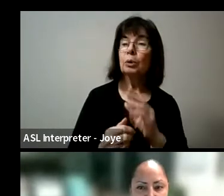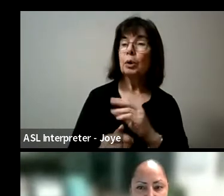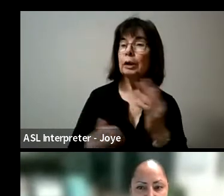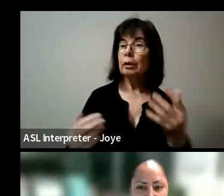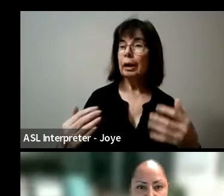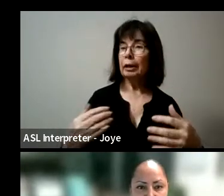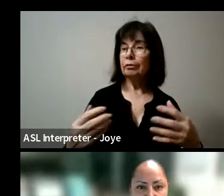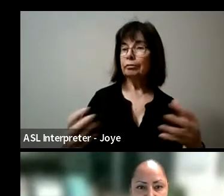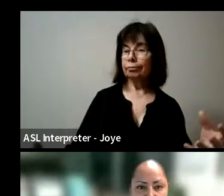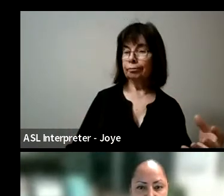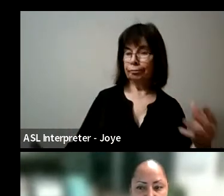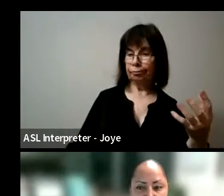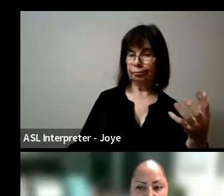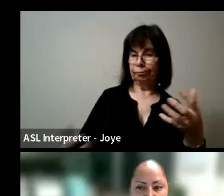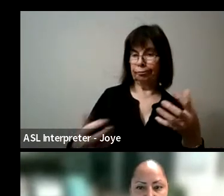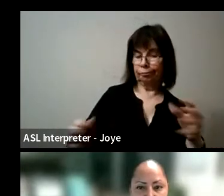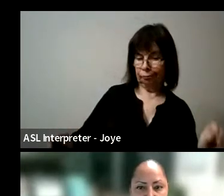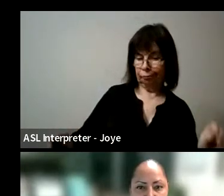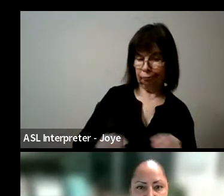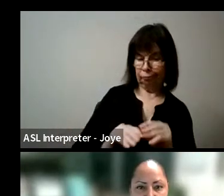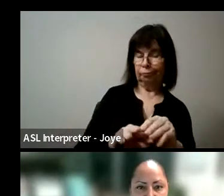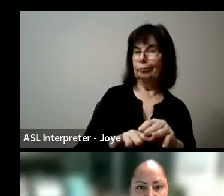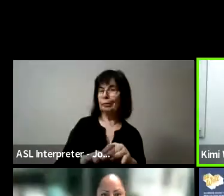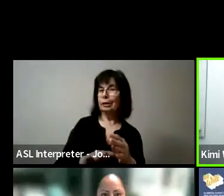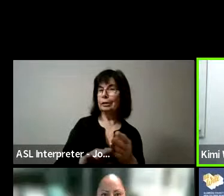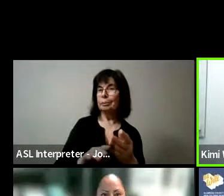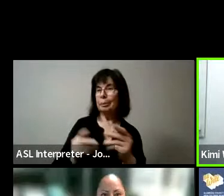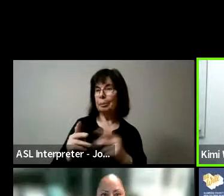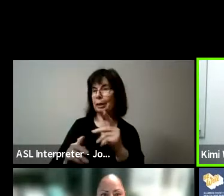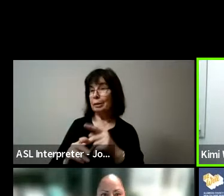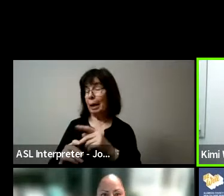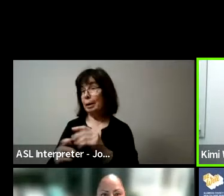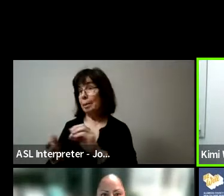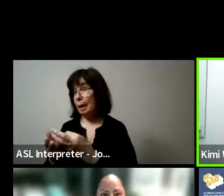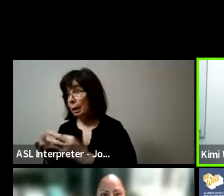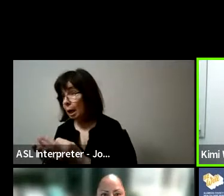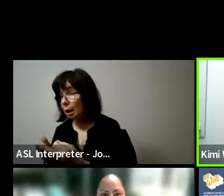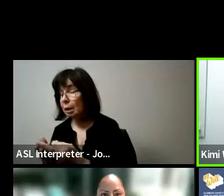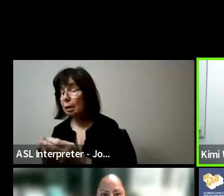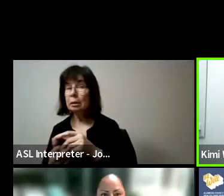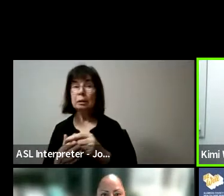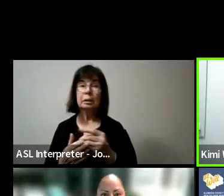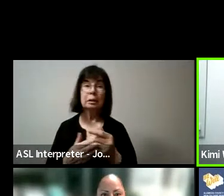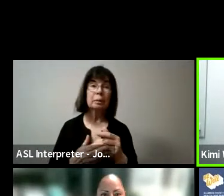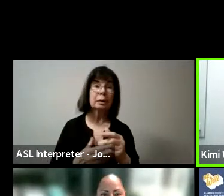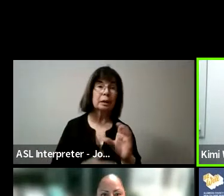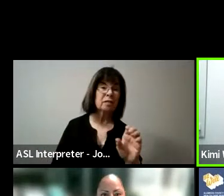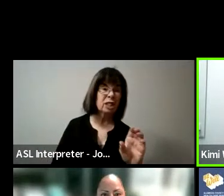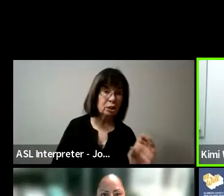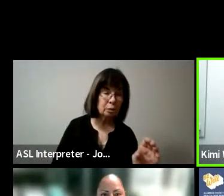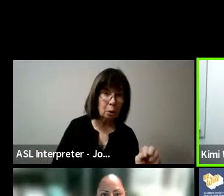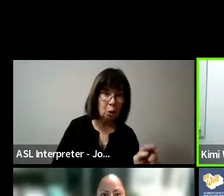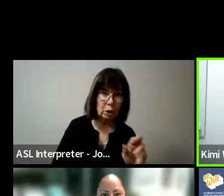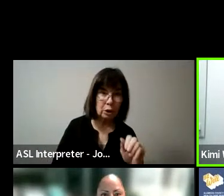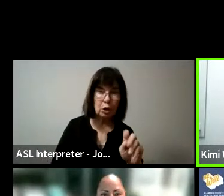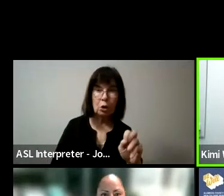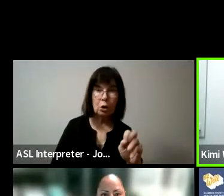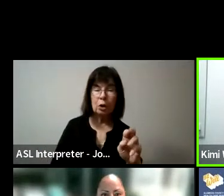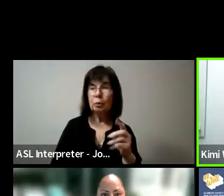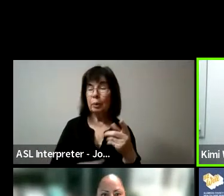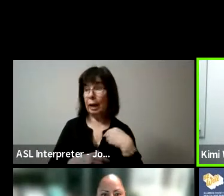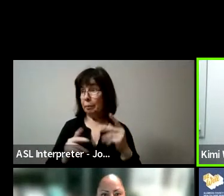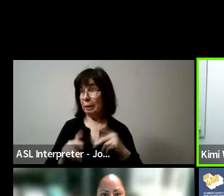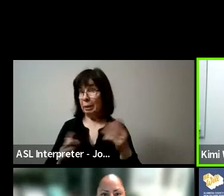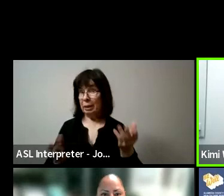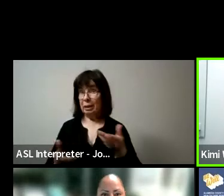questions, because people are asking questions about Medi-Cal, people are asking questions about the eviction moratorium. We have colleagues here to